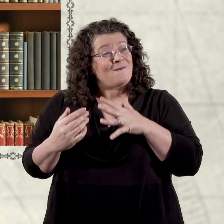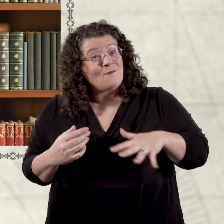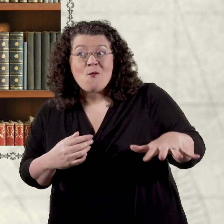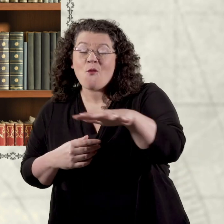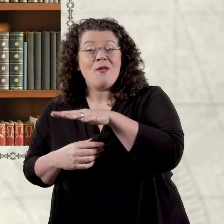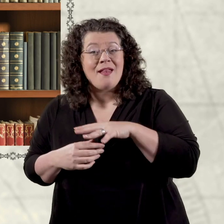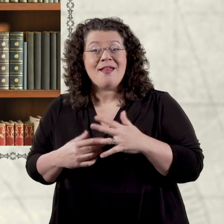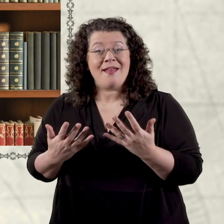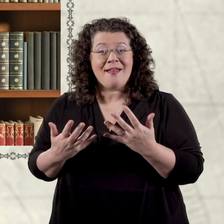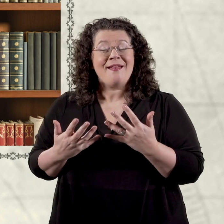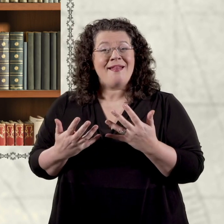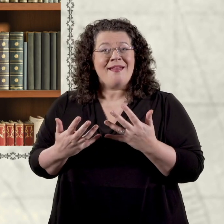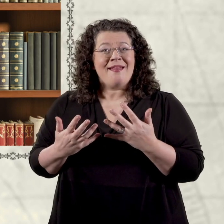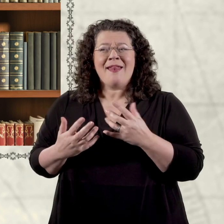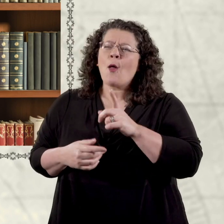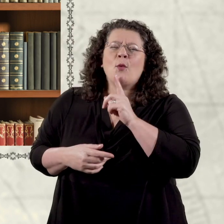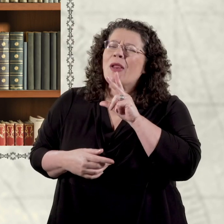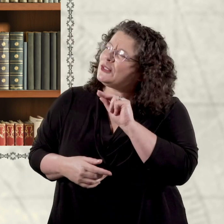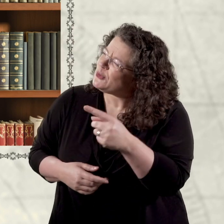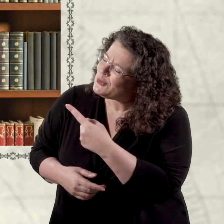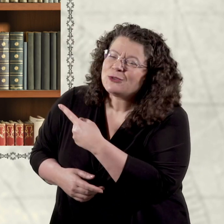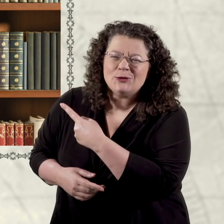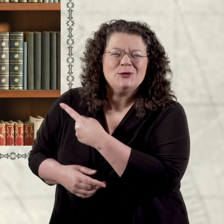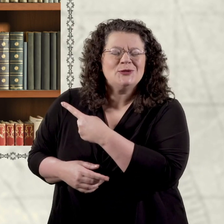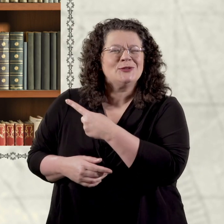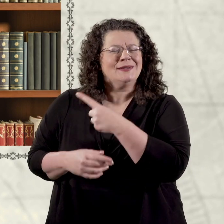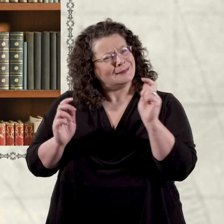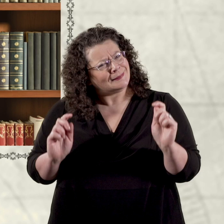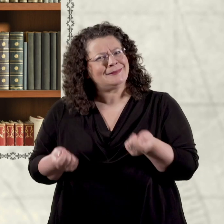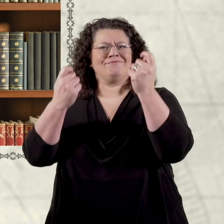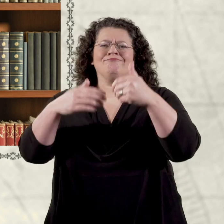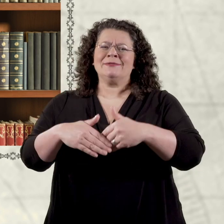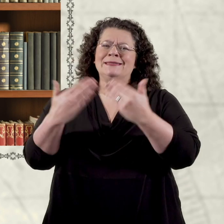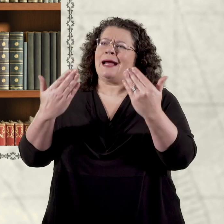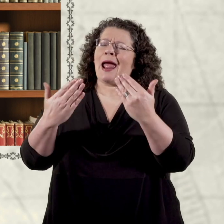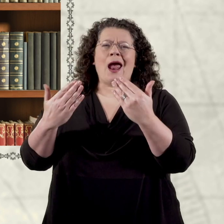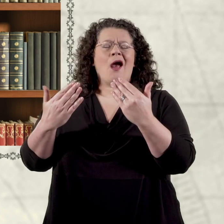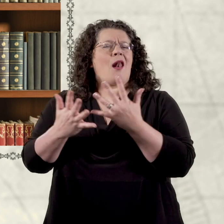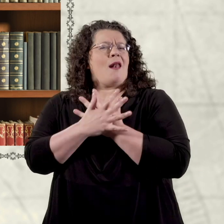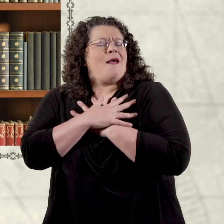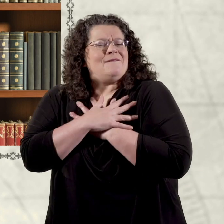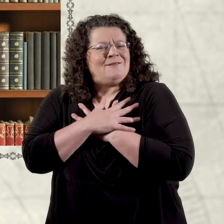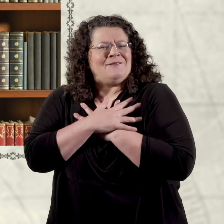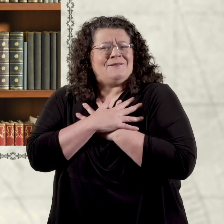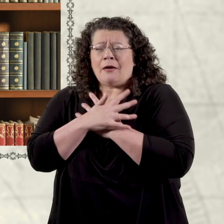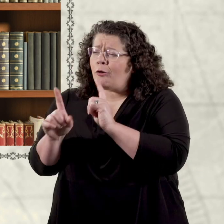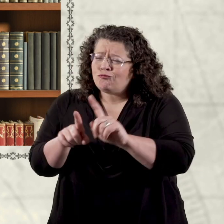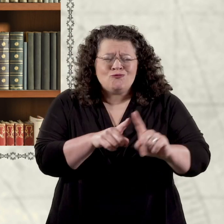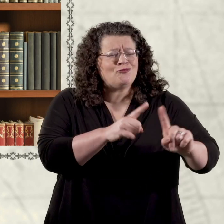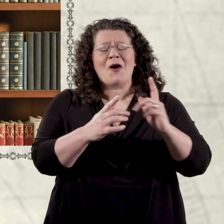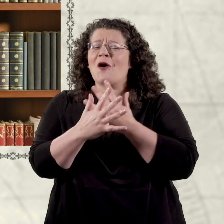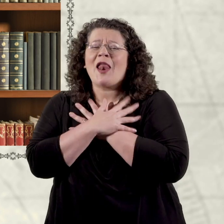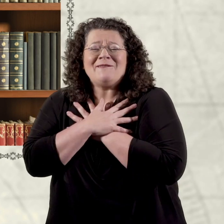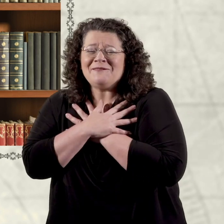everyone. Dydd Gŵyl Santes Dwynwen, a day to celebrate love, all kinds of